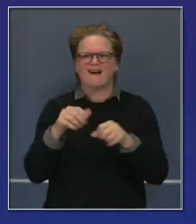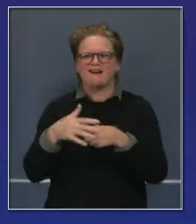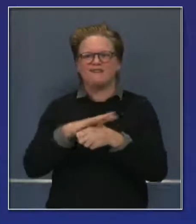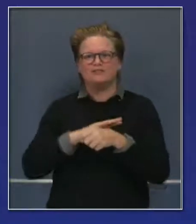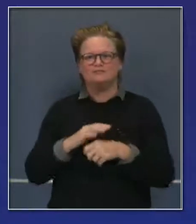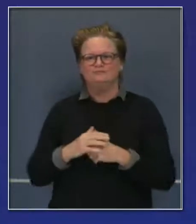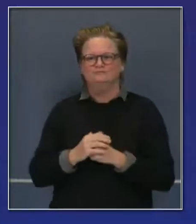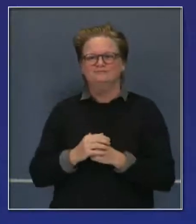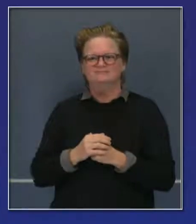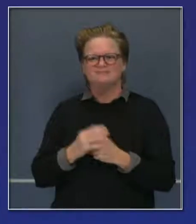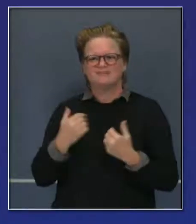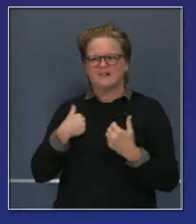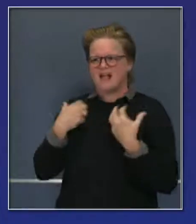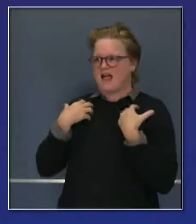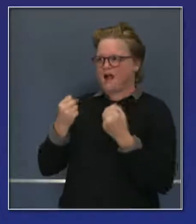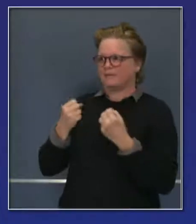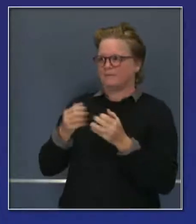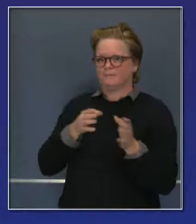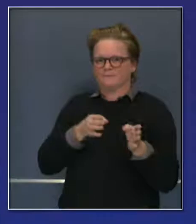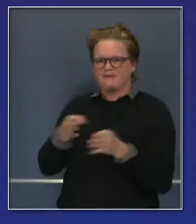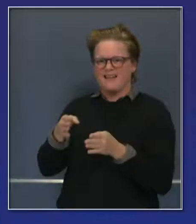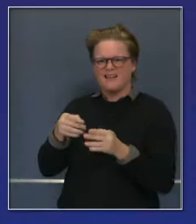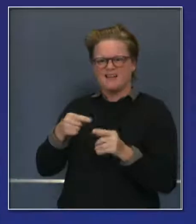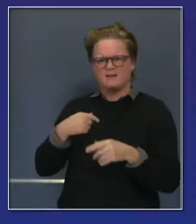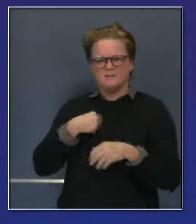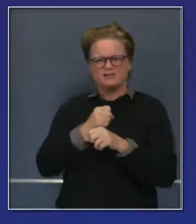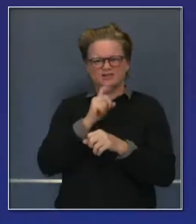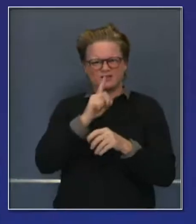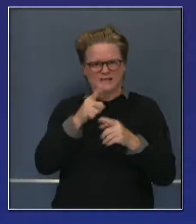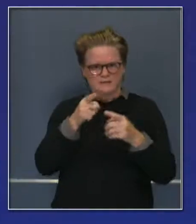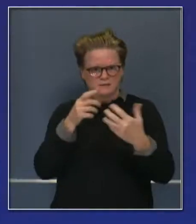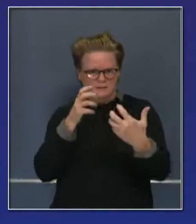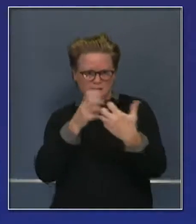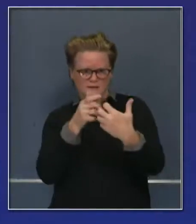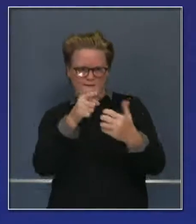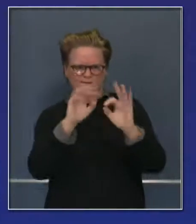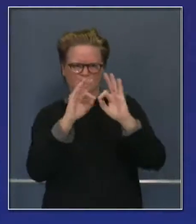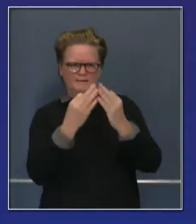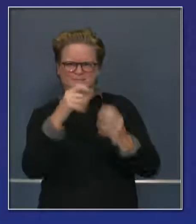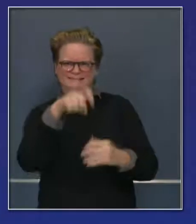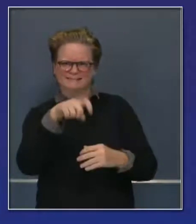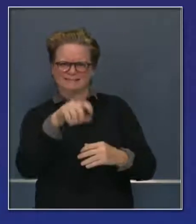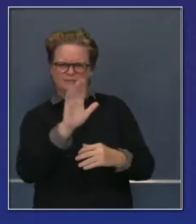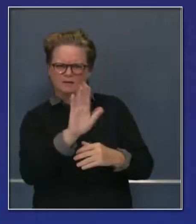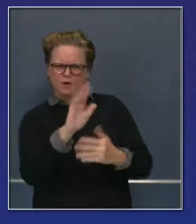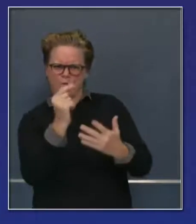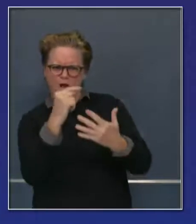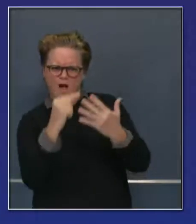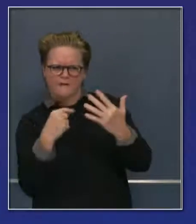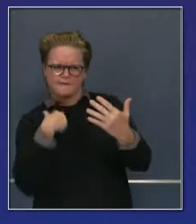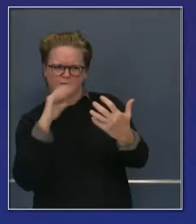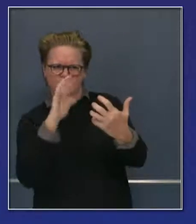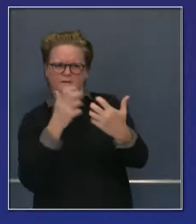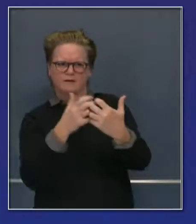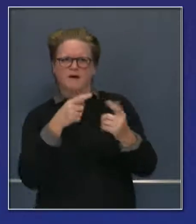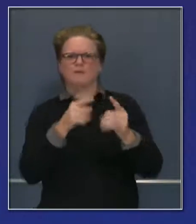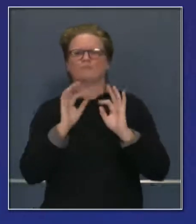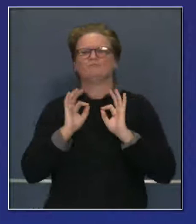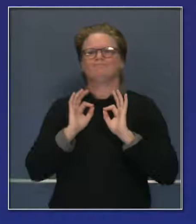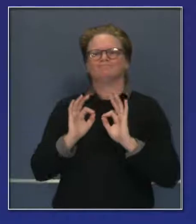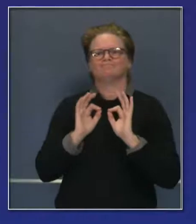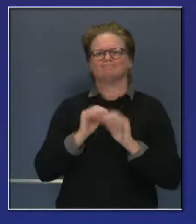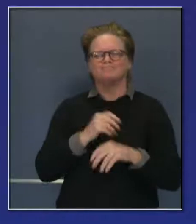switch for consumers. California has done everything to protect the ACA and, as the governor noted, go beyond